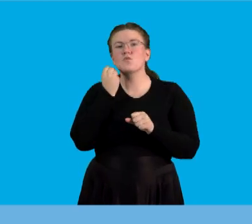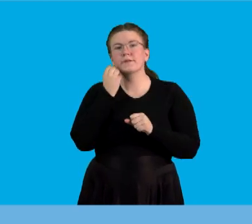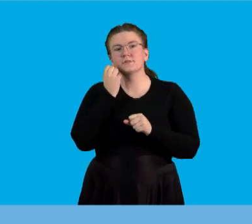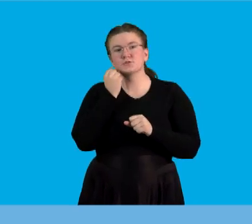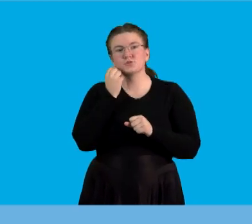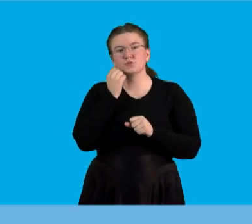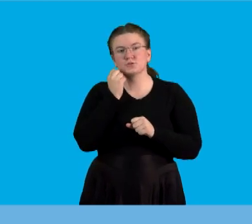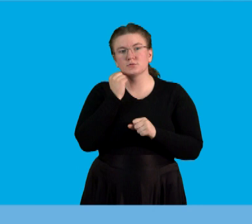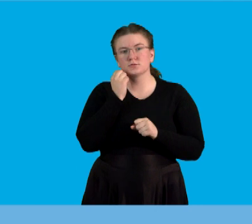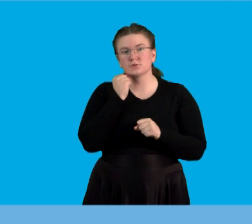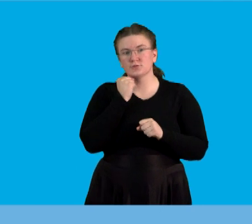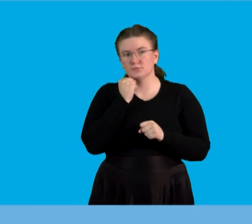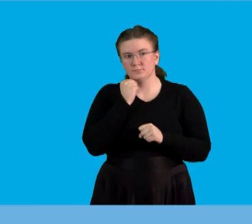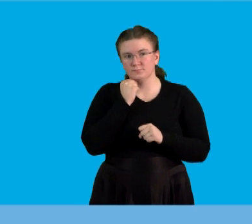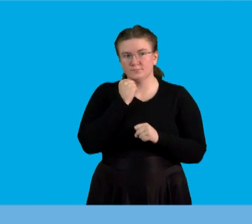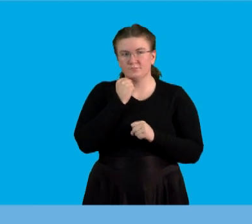followed by orange,